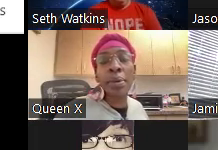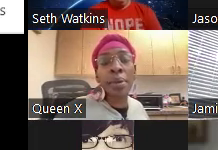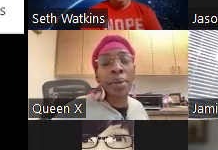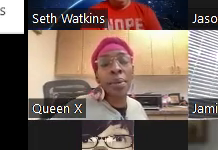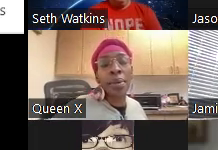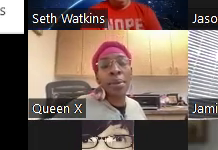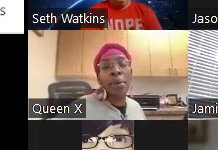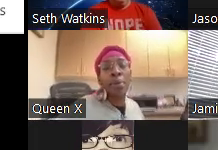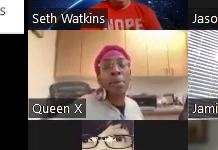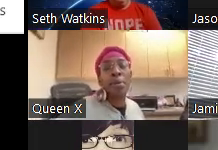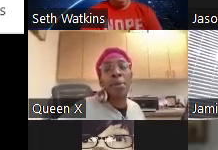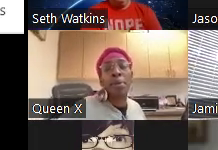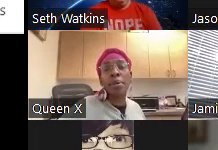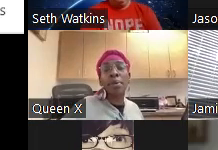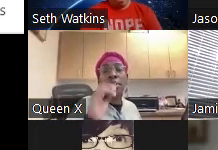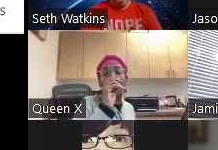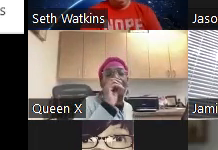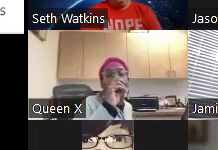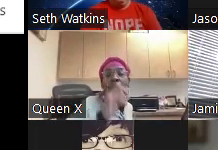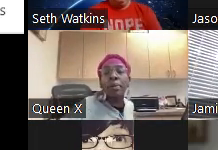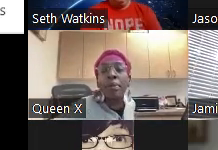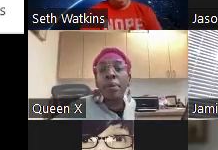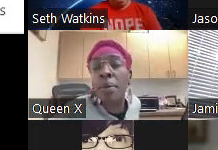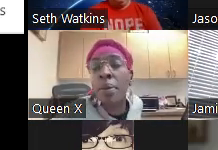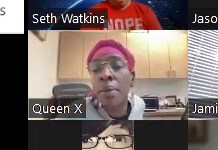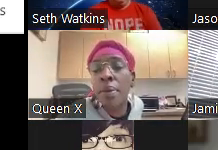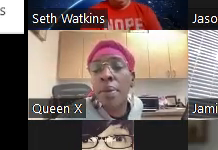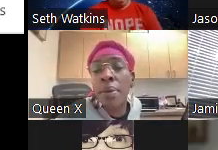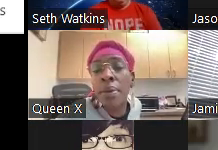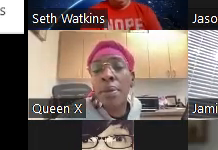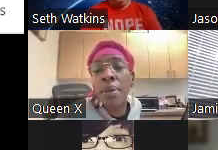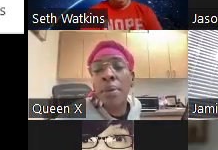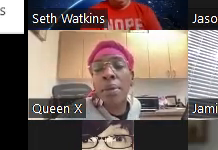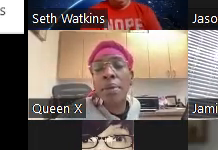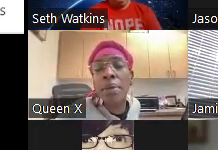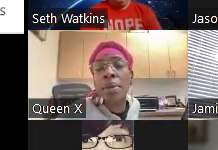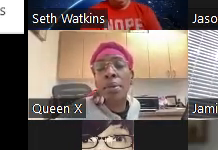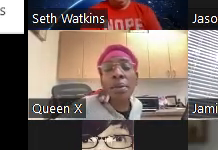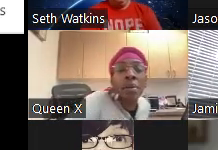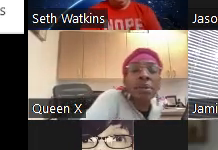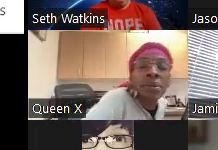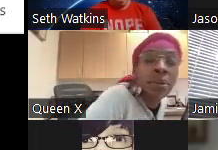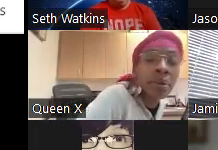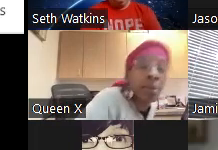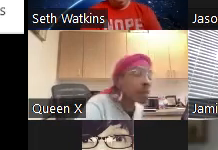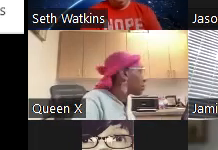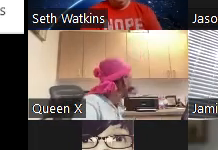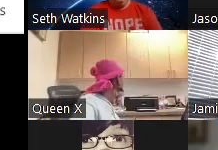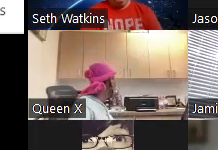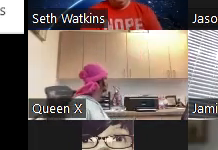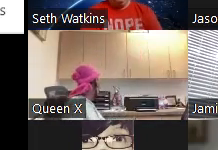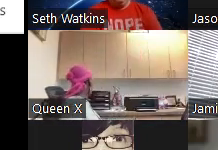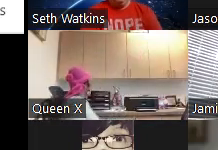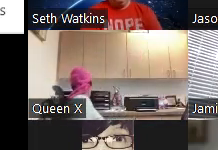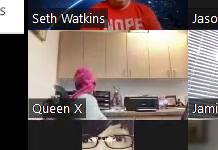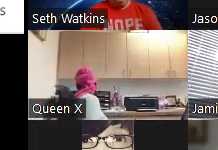Raquel Garcia talked with me about this a little bit too. And so I will pass it over to Raquel to lead a quick